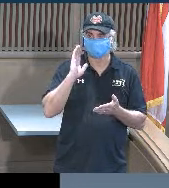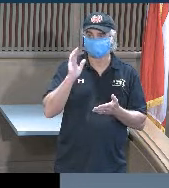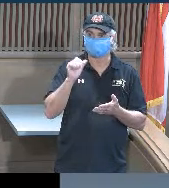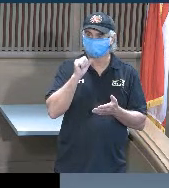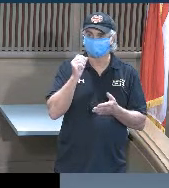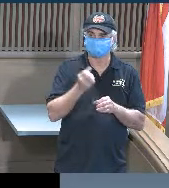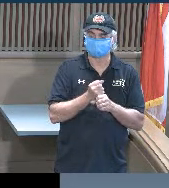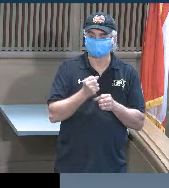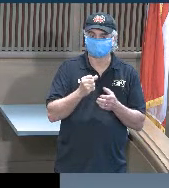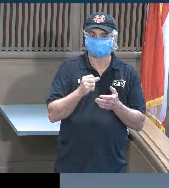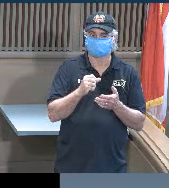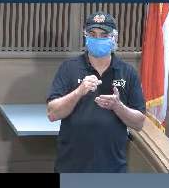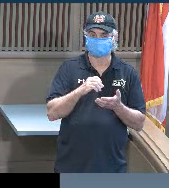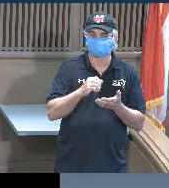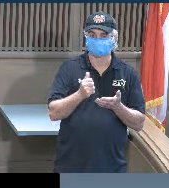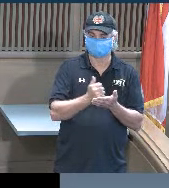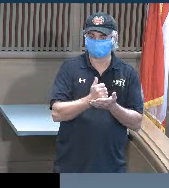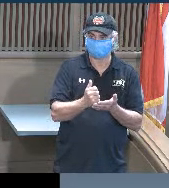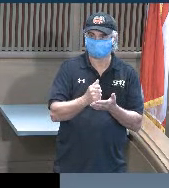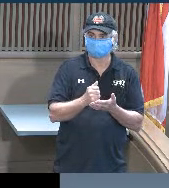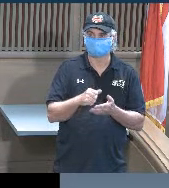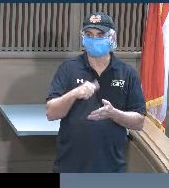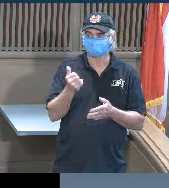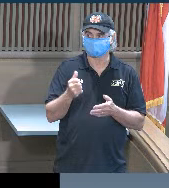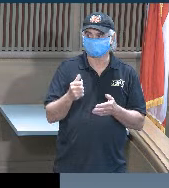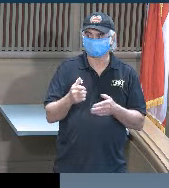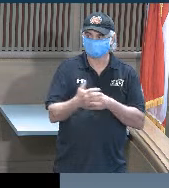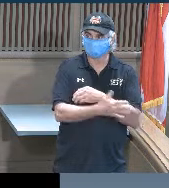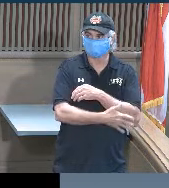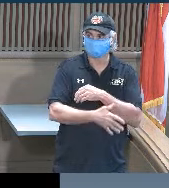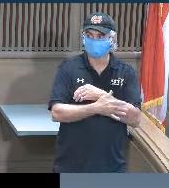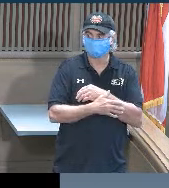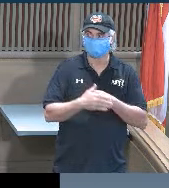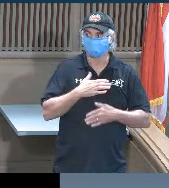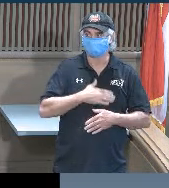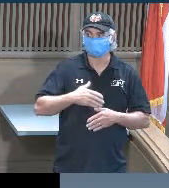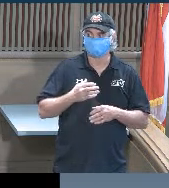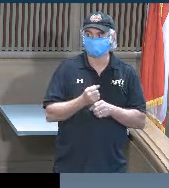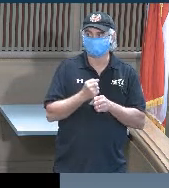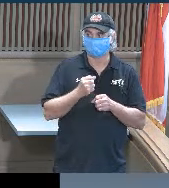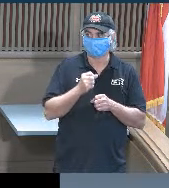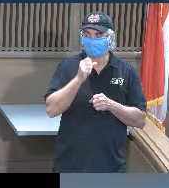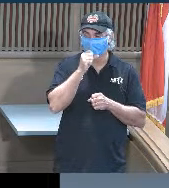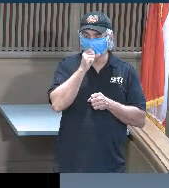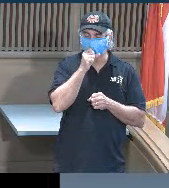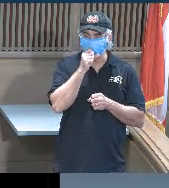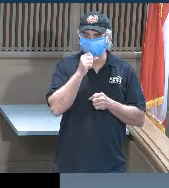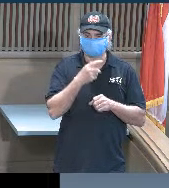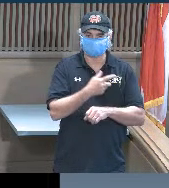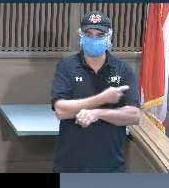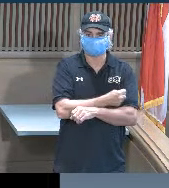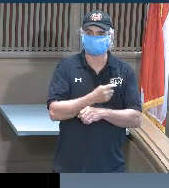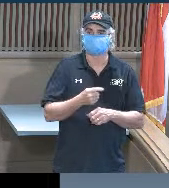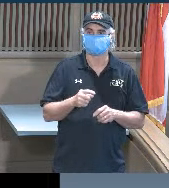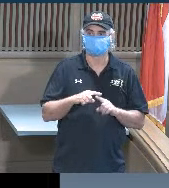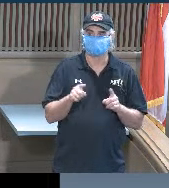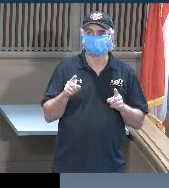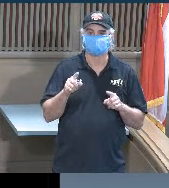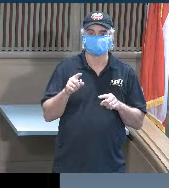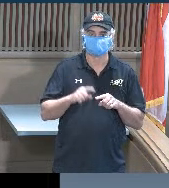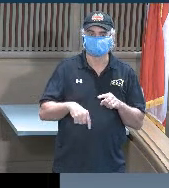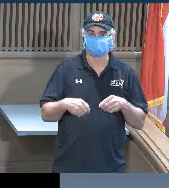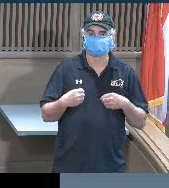distribution. If you're from another county, please come get your vaccination. Unfortunately, we will not be able to give